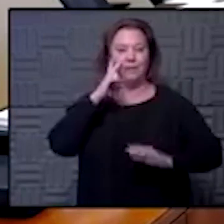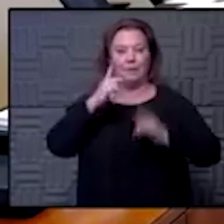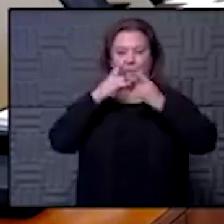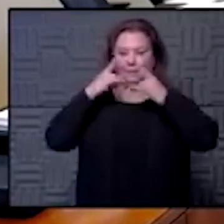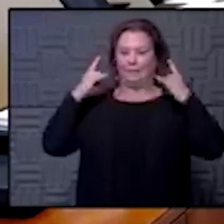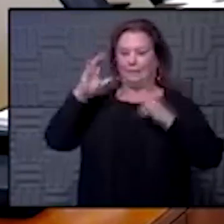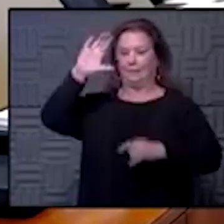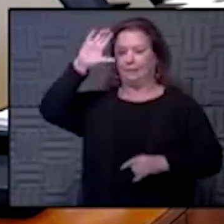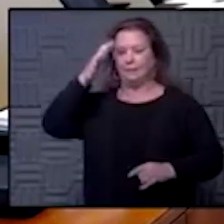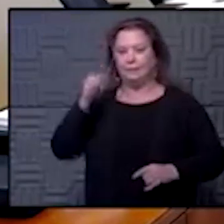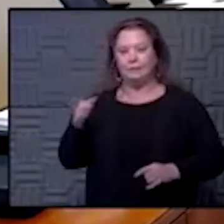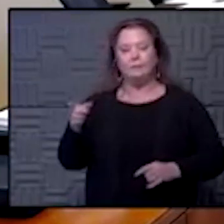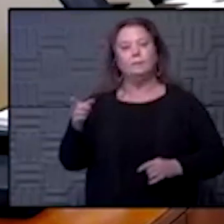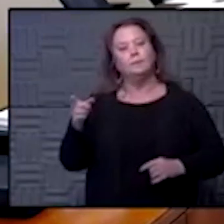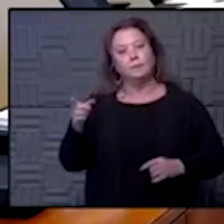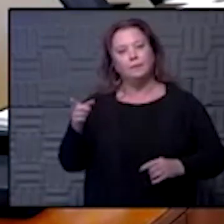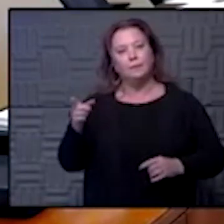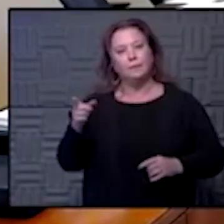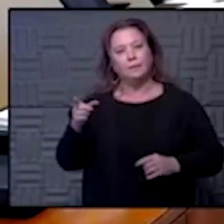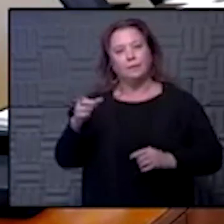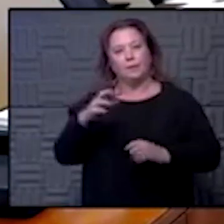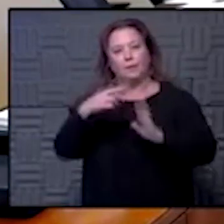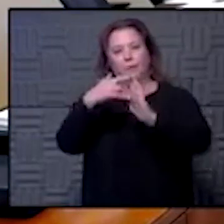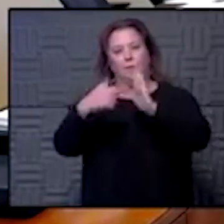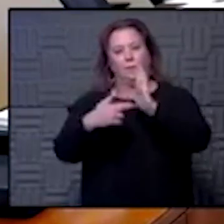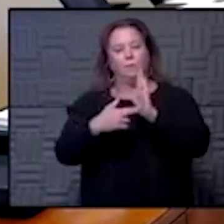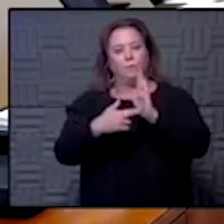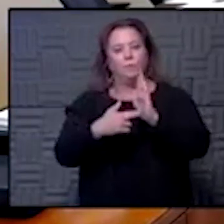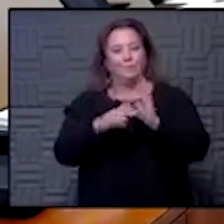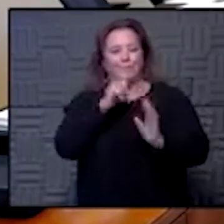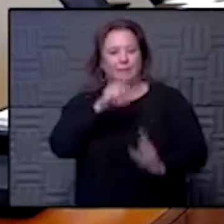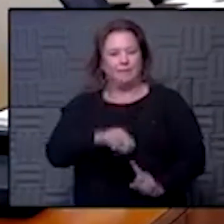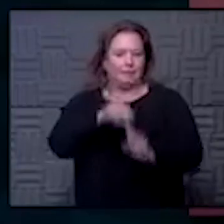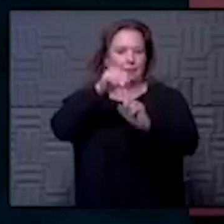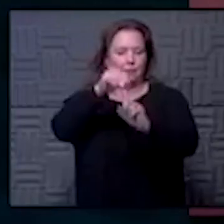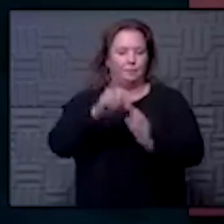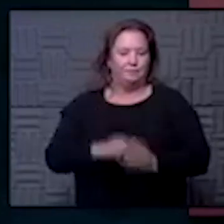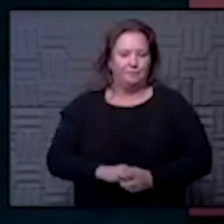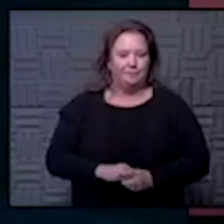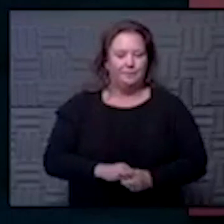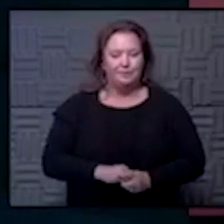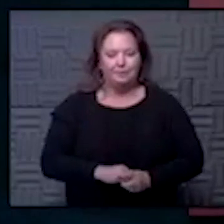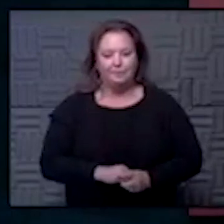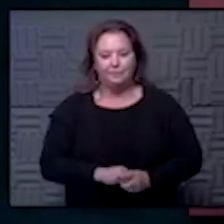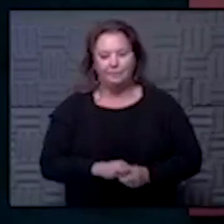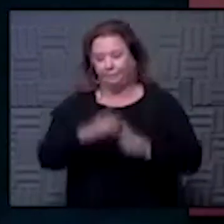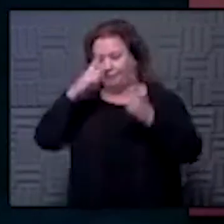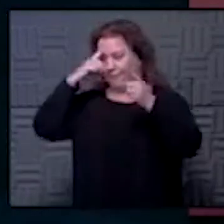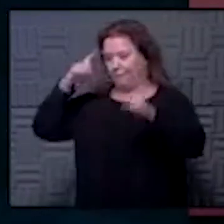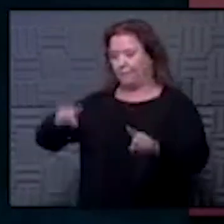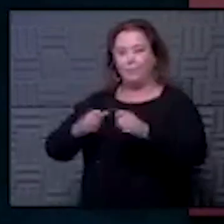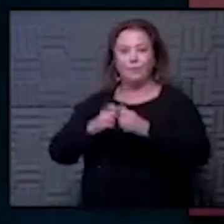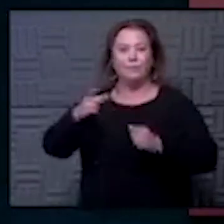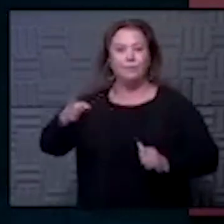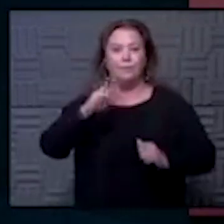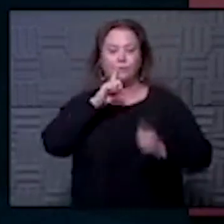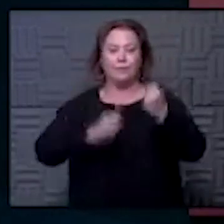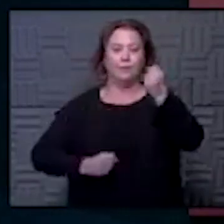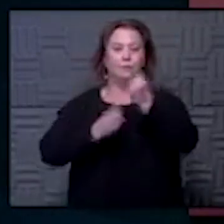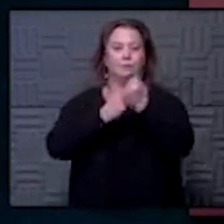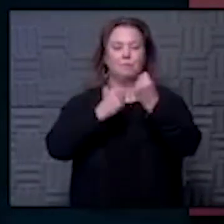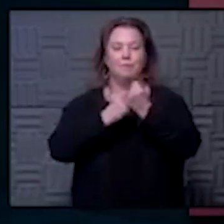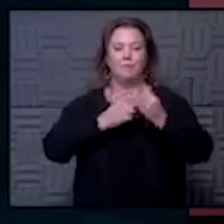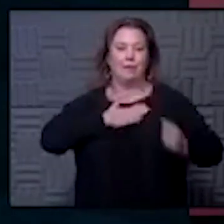masking seems to be the rule rather than the exception. Yeah, and I totally agree with you. I'm fully supportive,